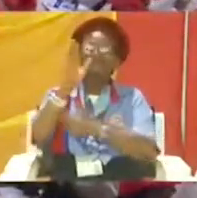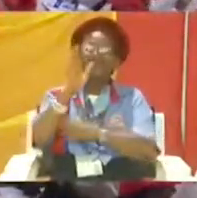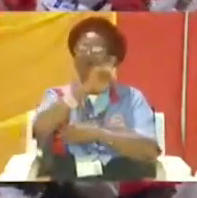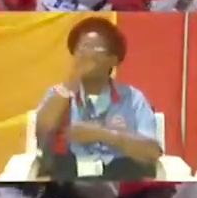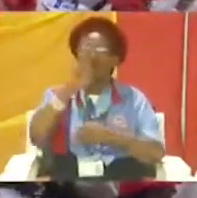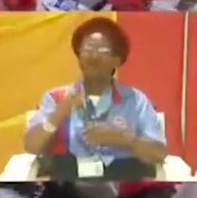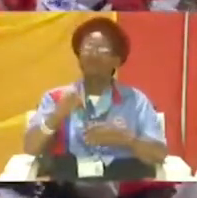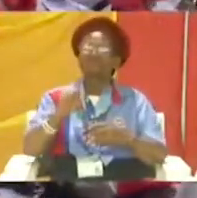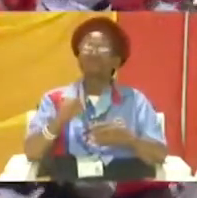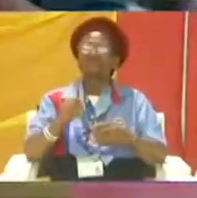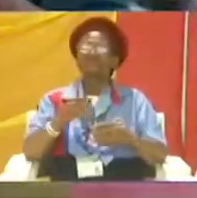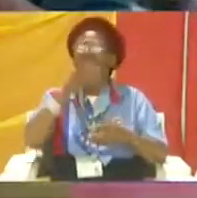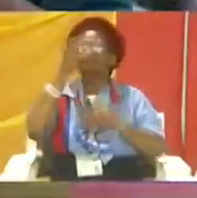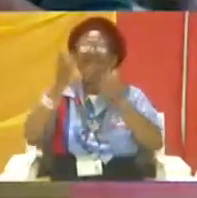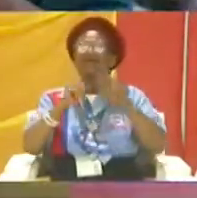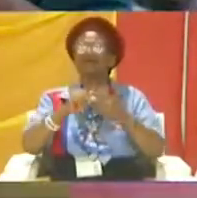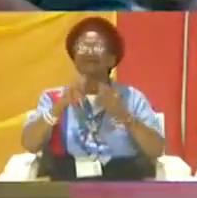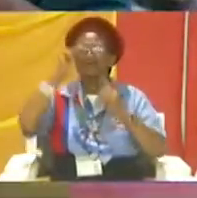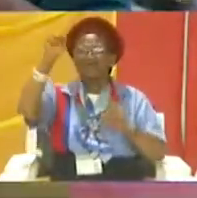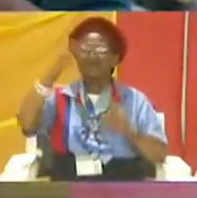Cry to him. I said, God,